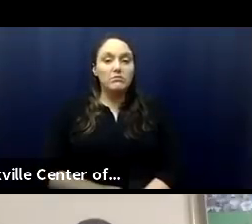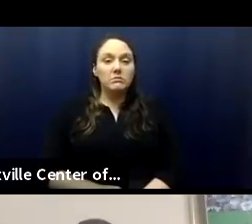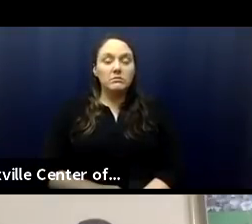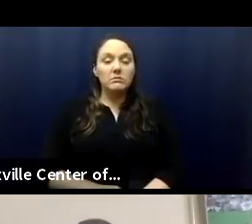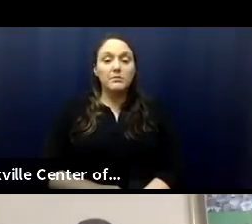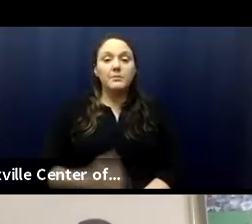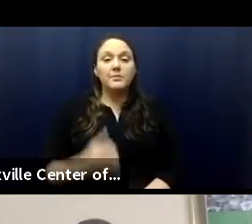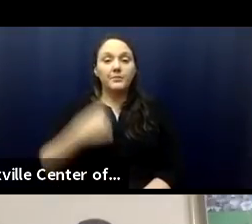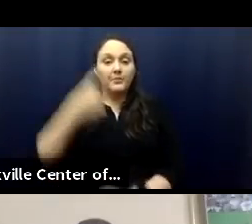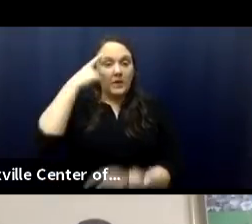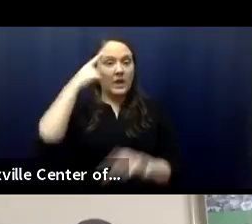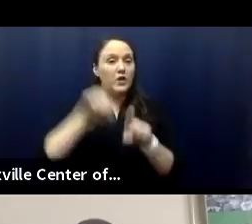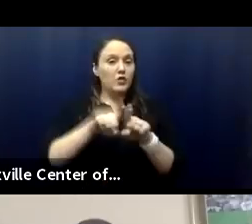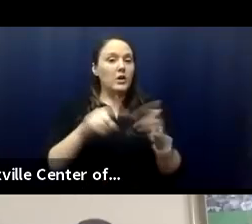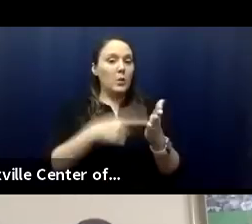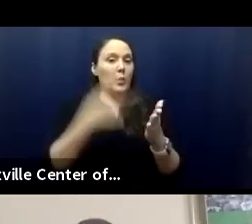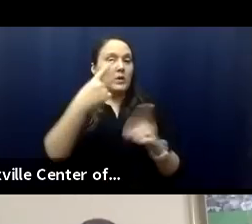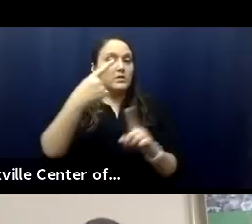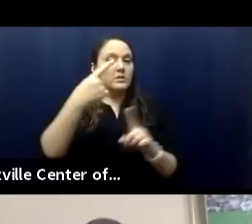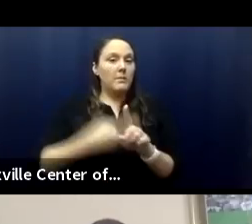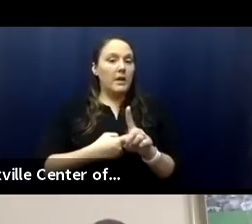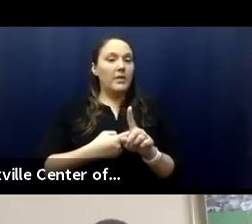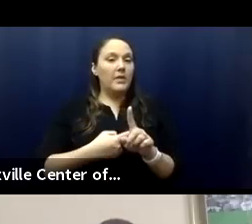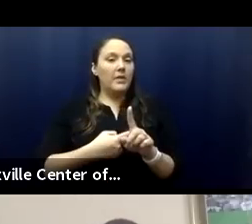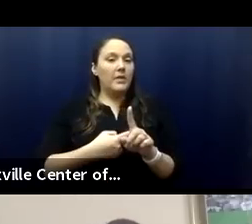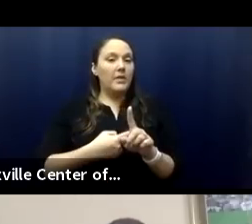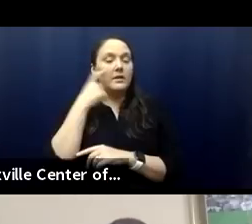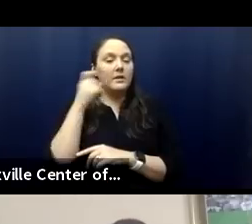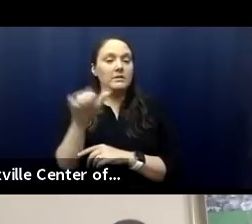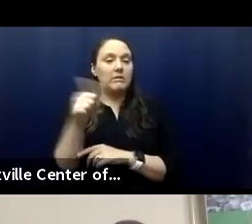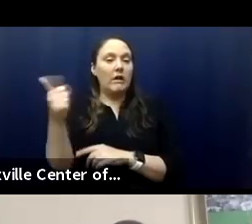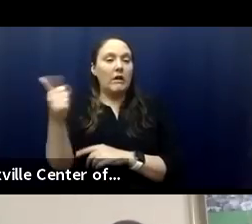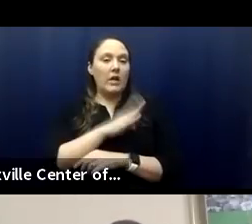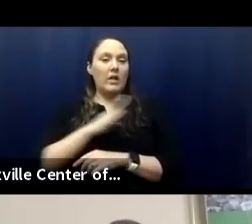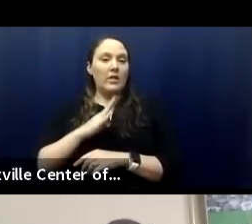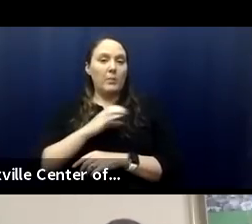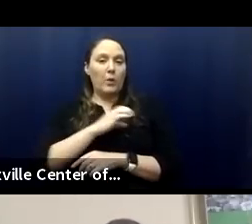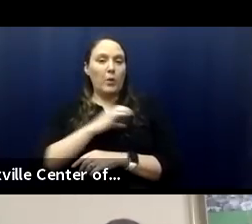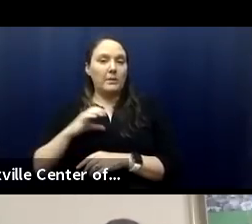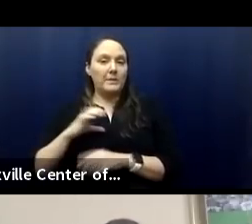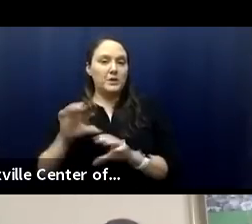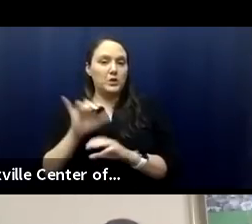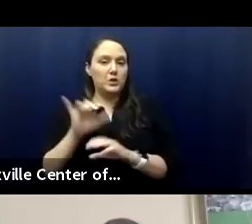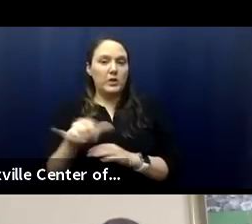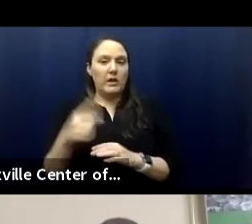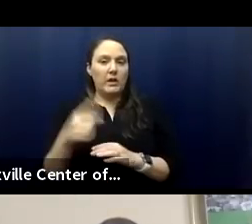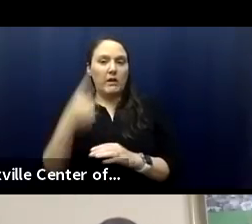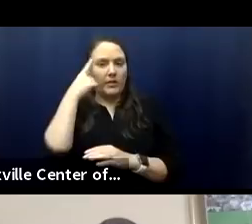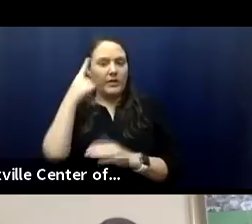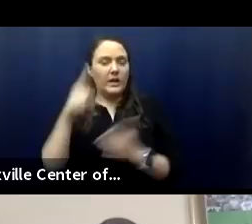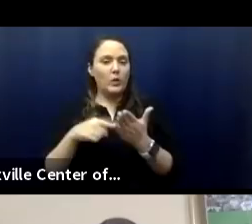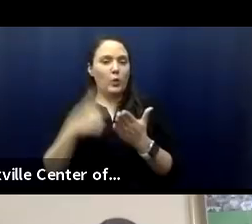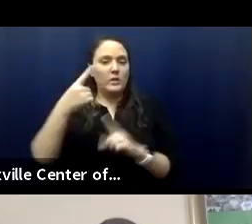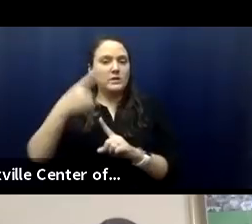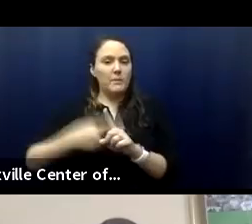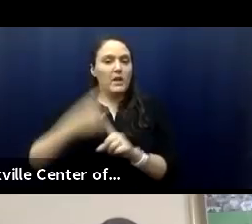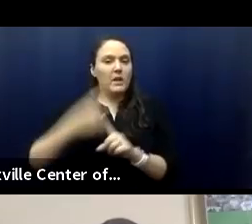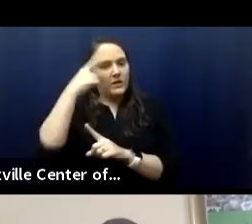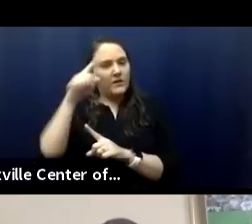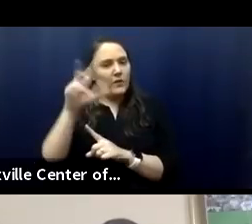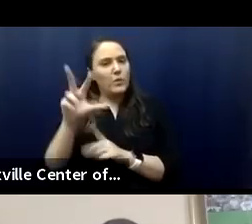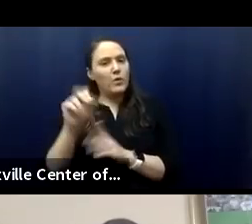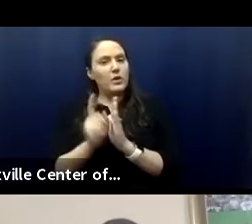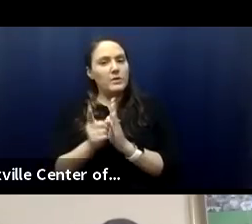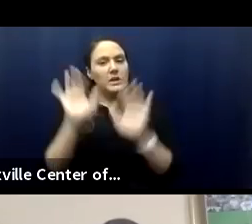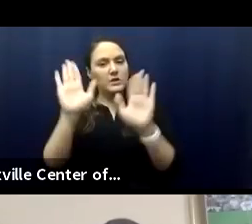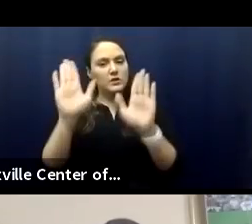agree with once a month, given that other boards, commissions do that. I would say if we could do it once a month for 30 minutes, that would be great. And it's